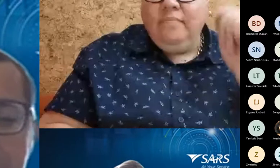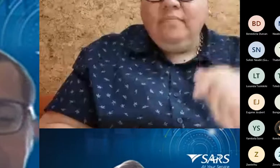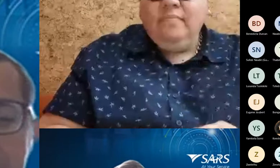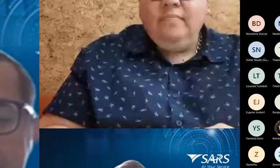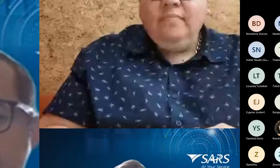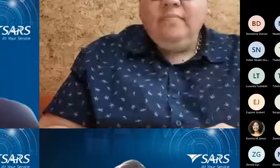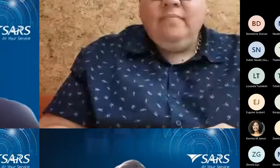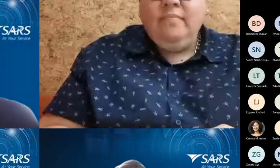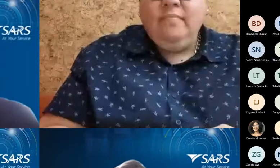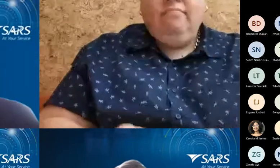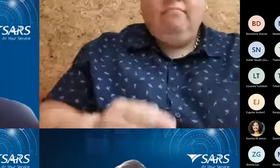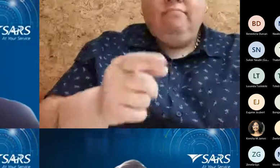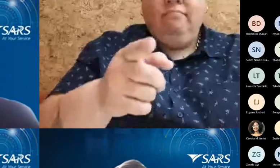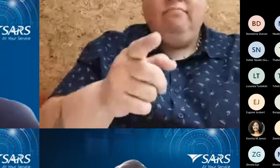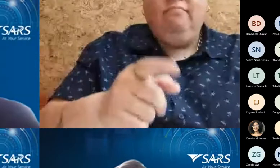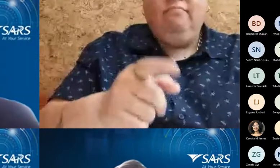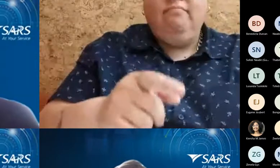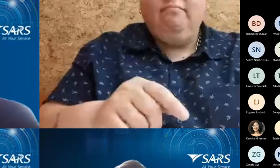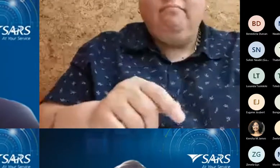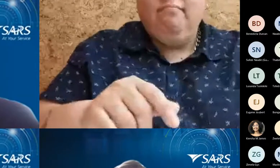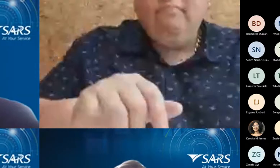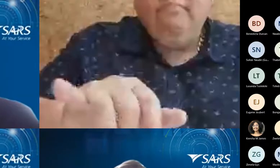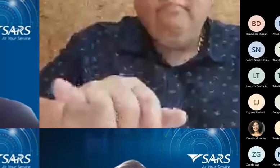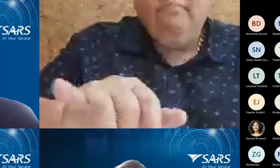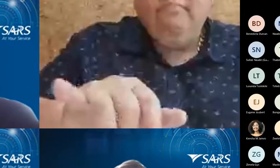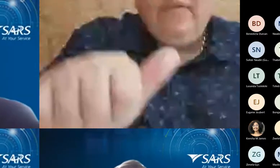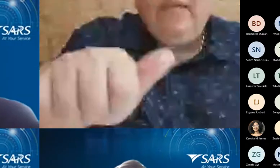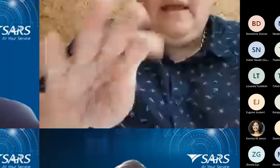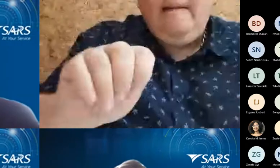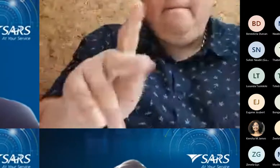for taxpayer and trader education. Good afternoon, Yamkela.